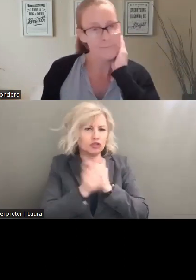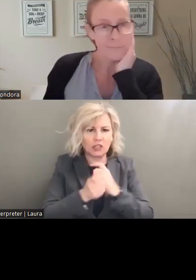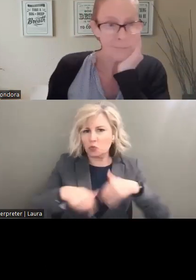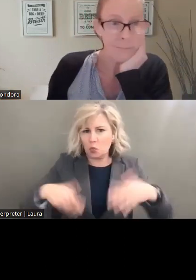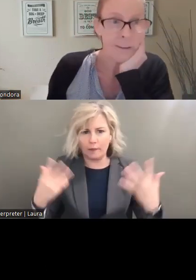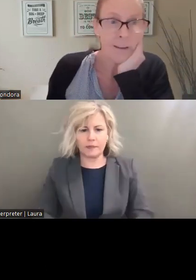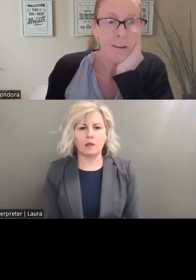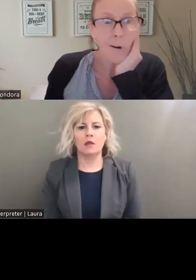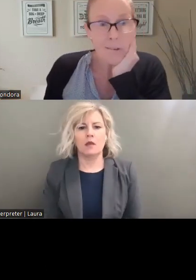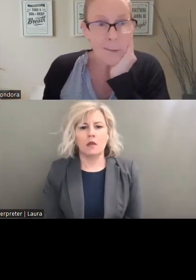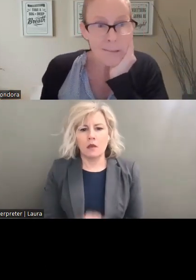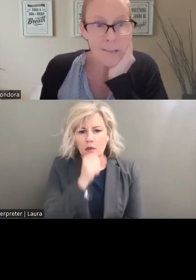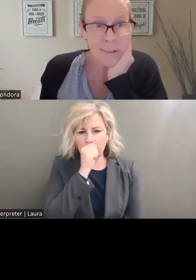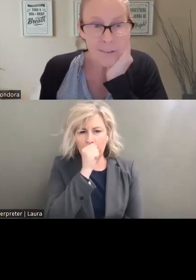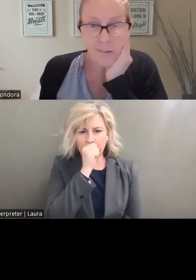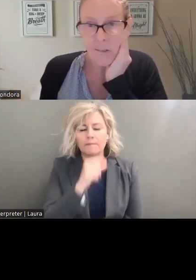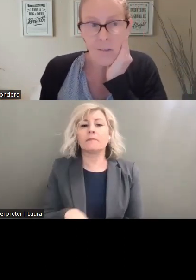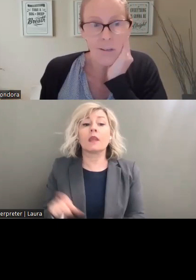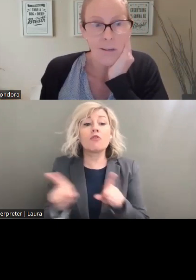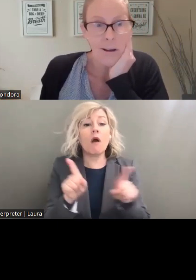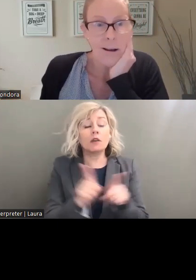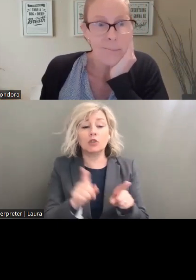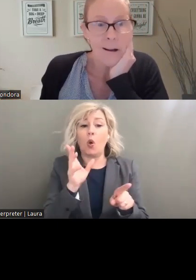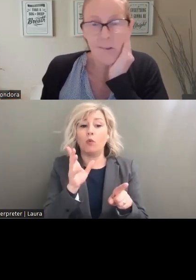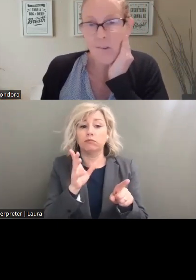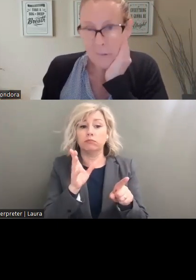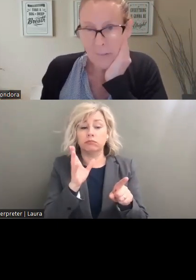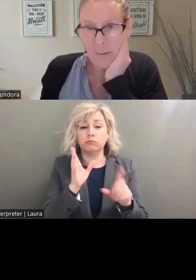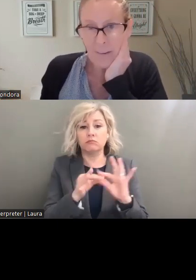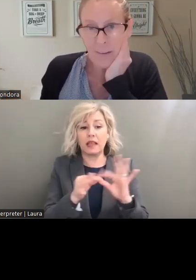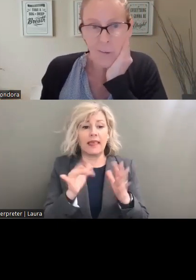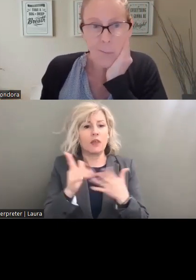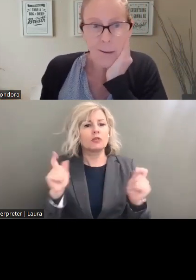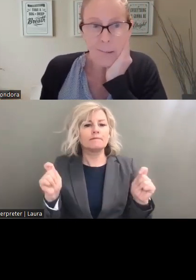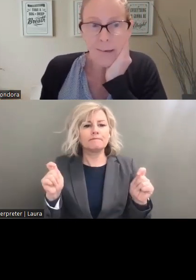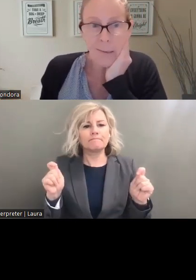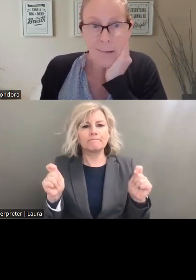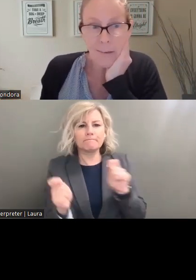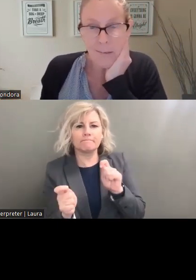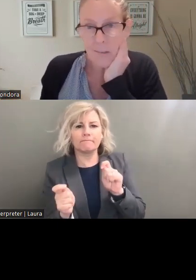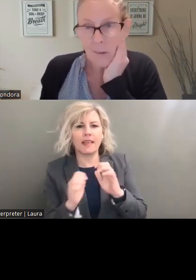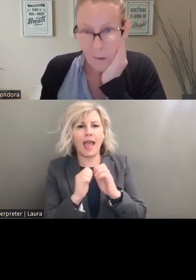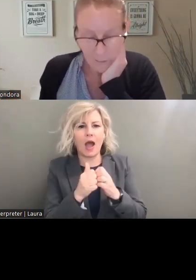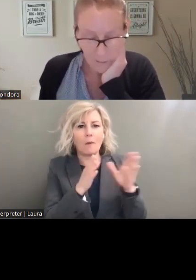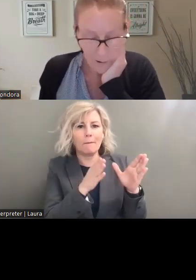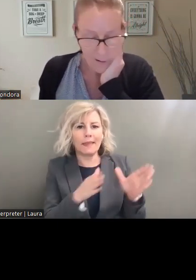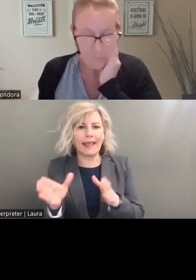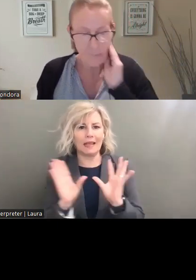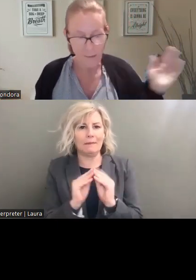Okay. You're also going to see that there's a shift in the way planning meetings